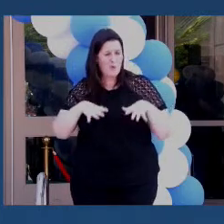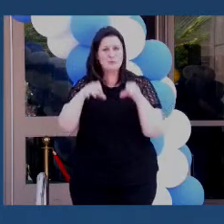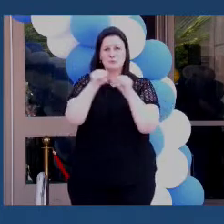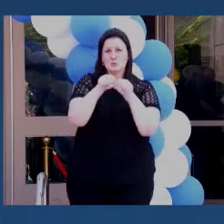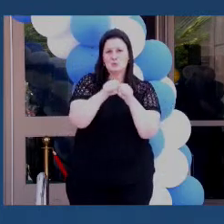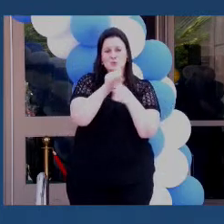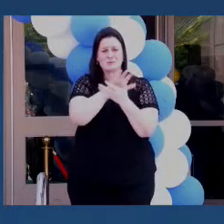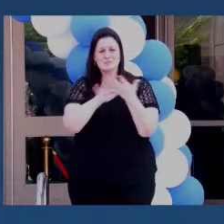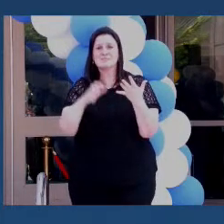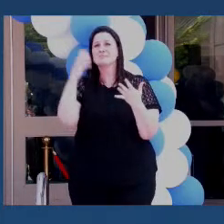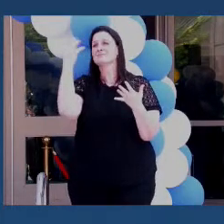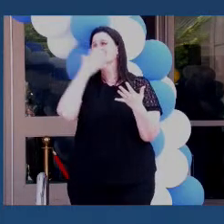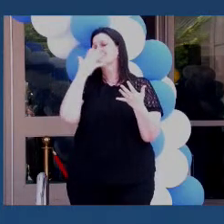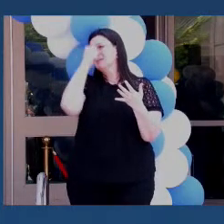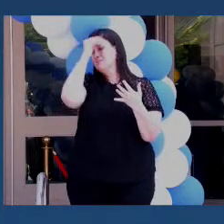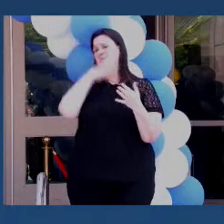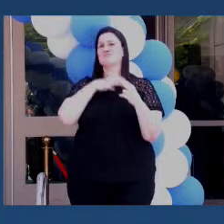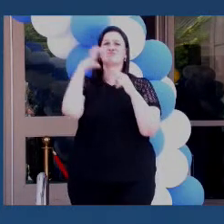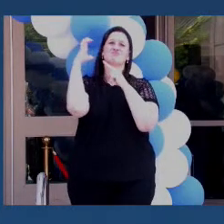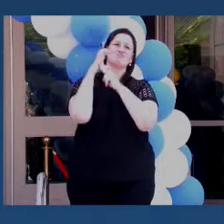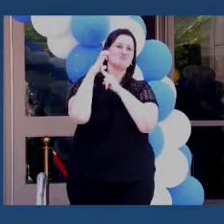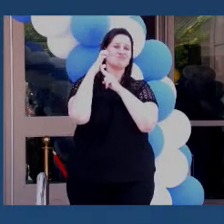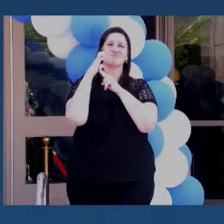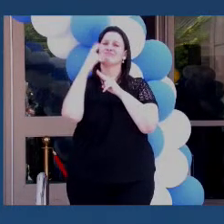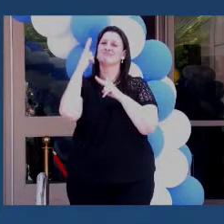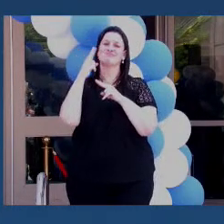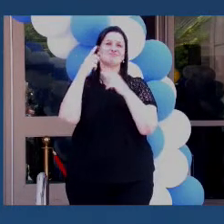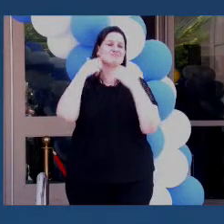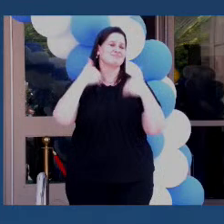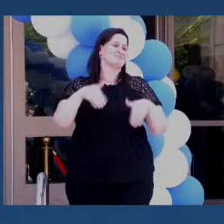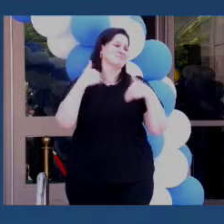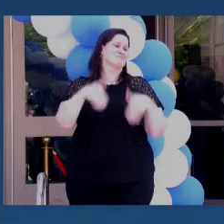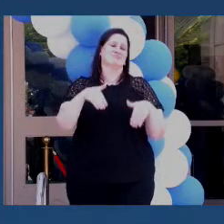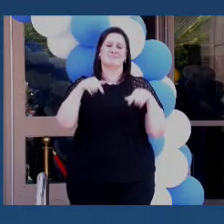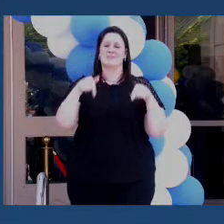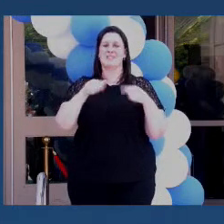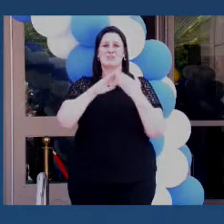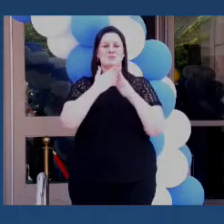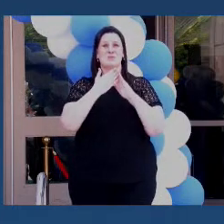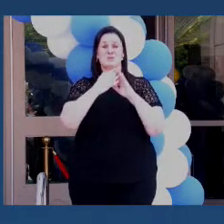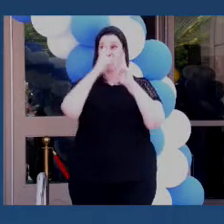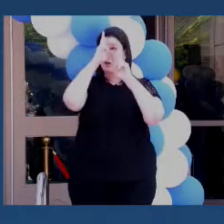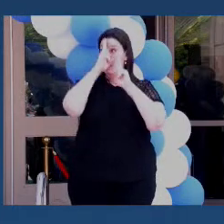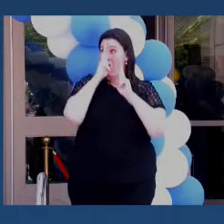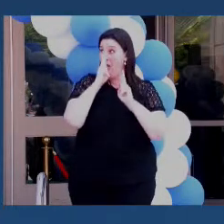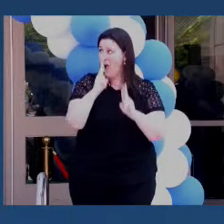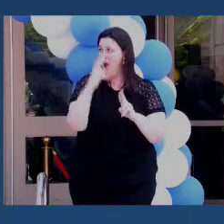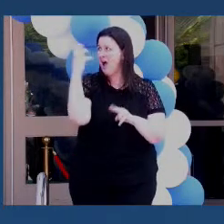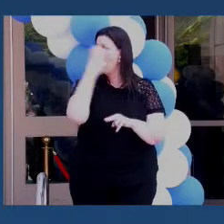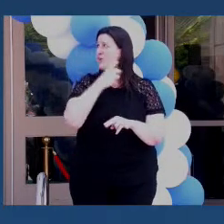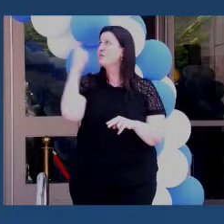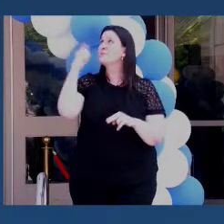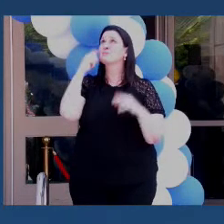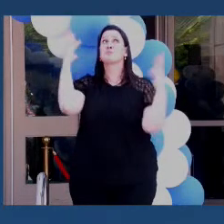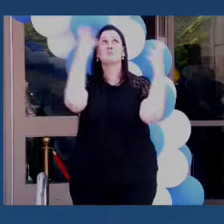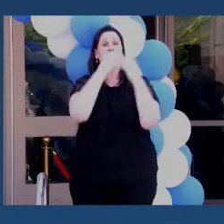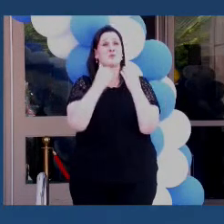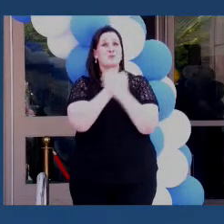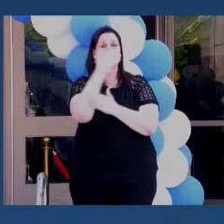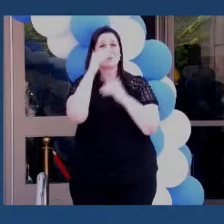an incredible legacy in this community. And what an honor to have this new facility, this beautiful